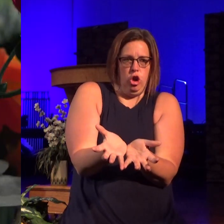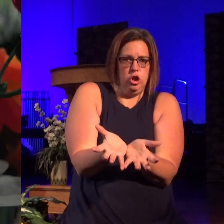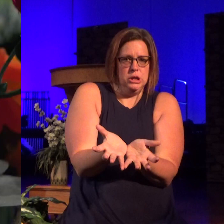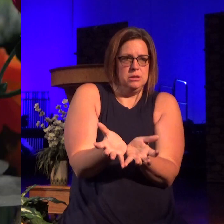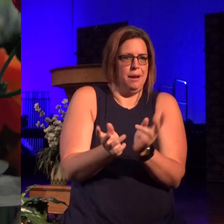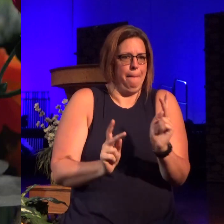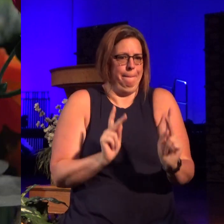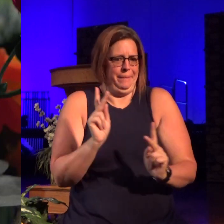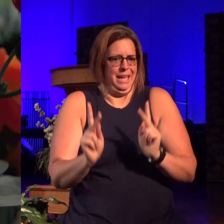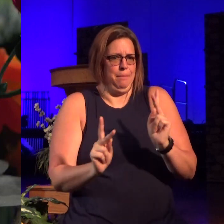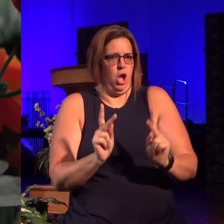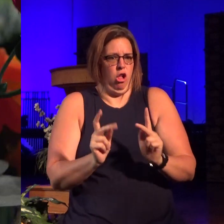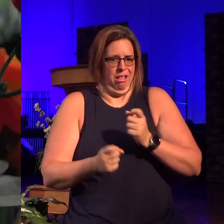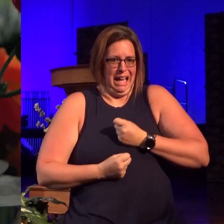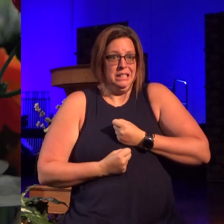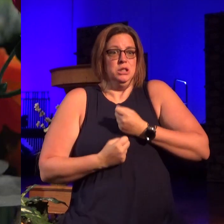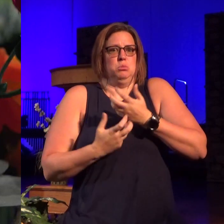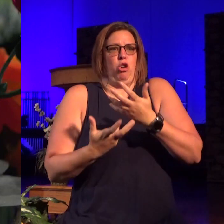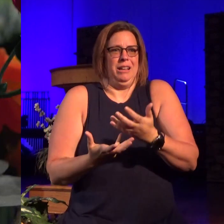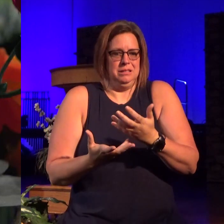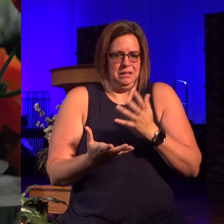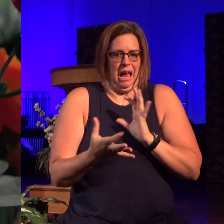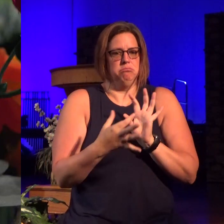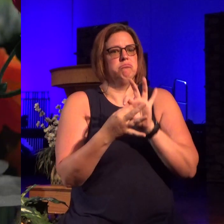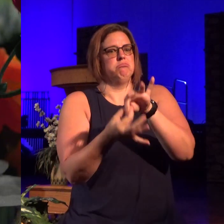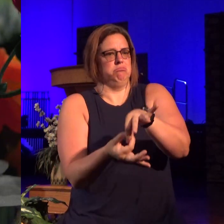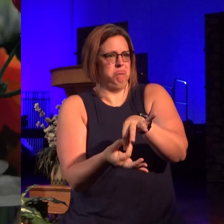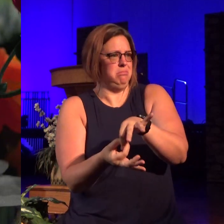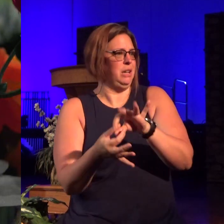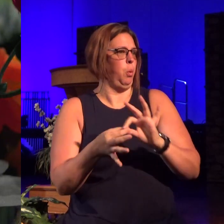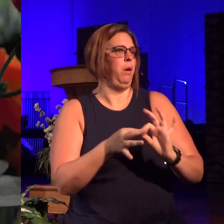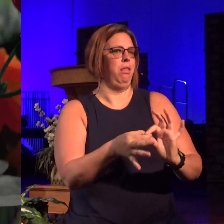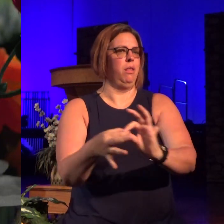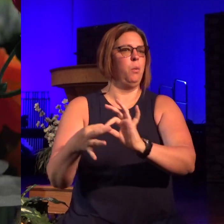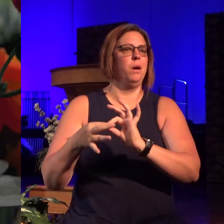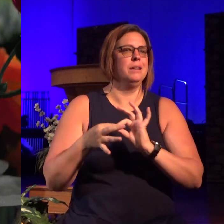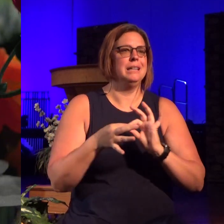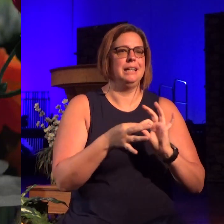express this divinity and connect with this oneness.